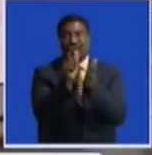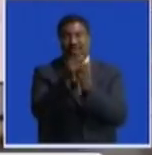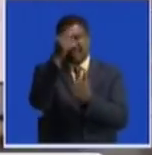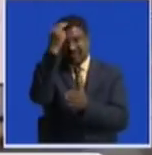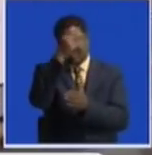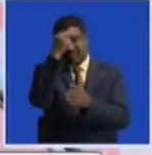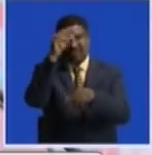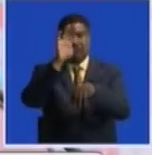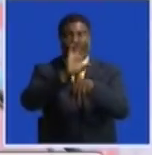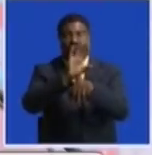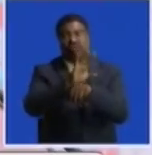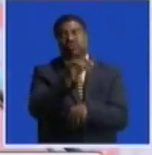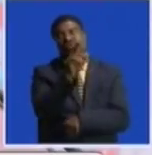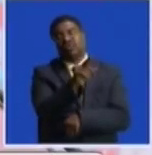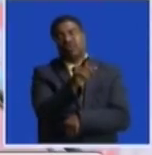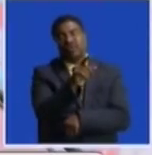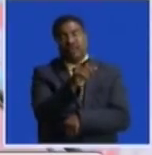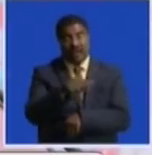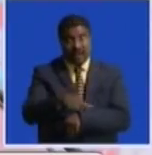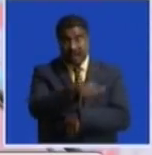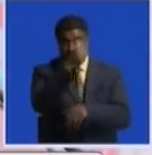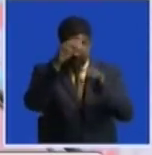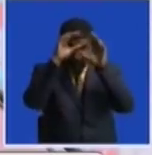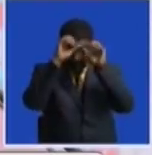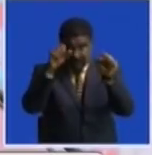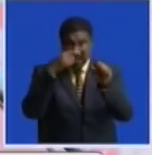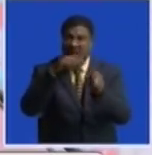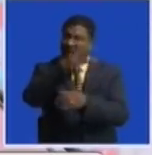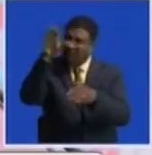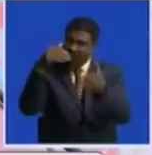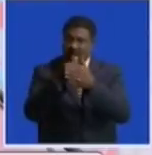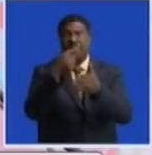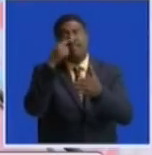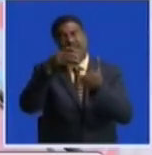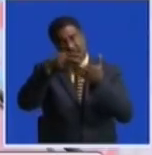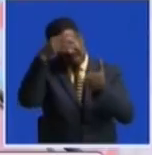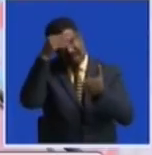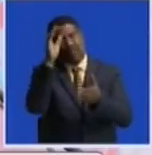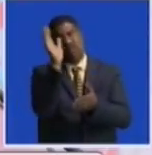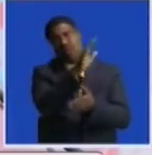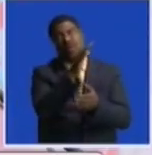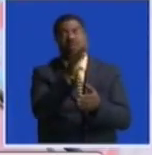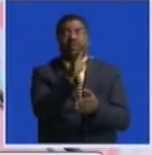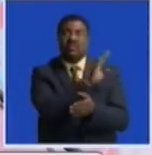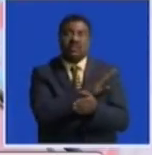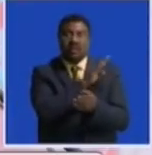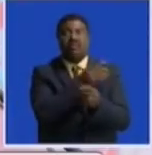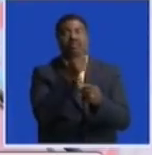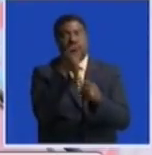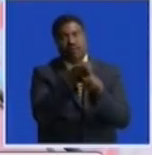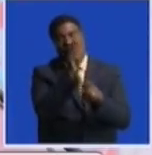Cross. President Lungu urged Zambians to draw lessons from Mama Kankasa's life. As a